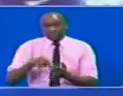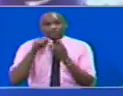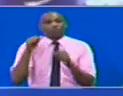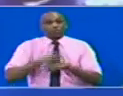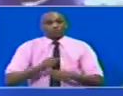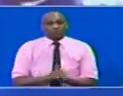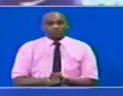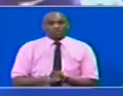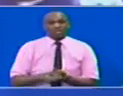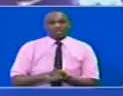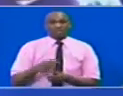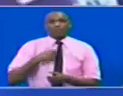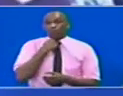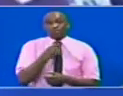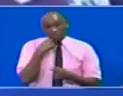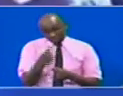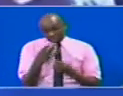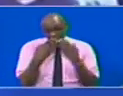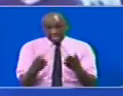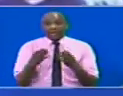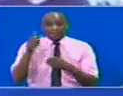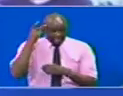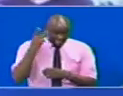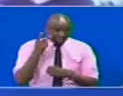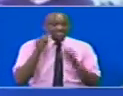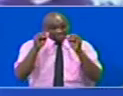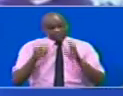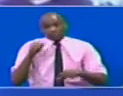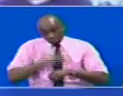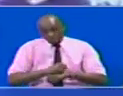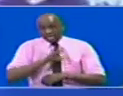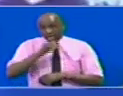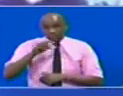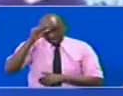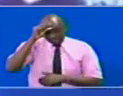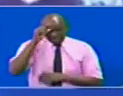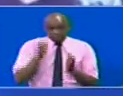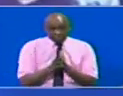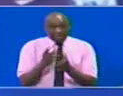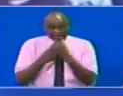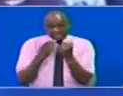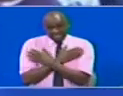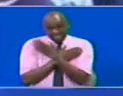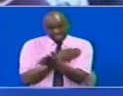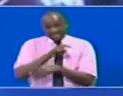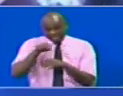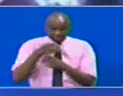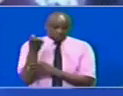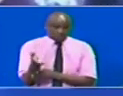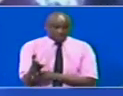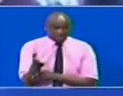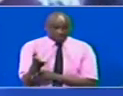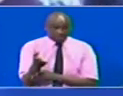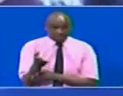like to thank the parents, the teachers of the school, the county government, and lastly our partners in the National People or